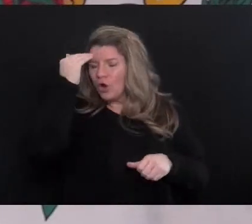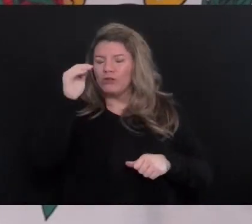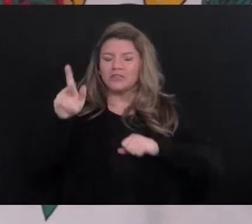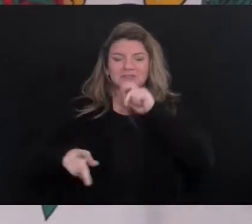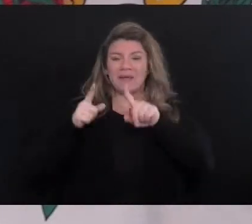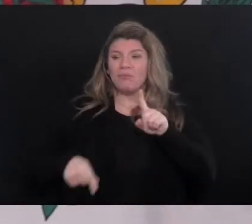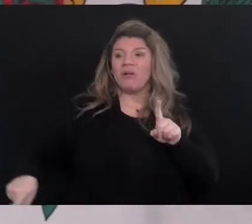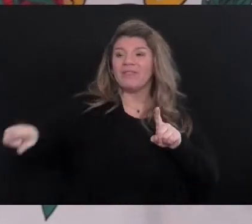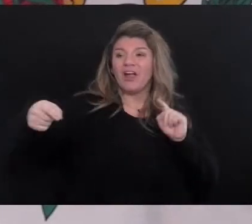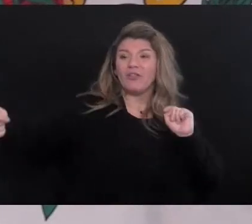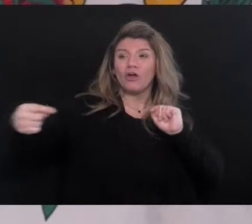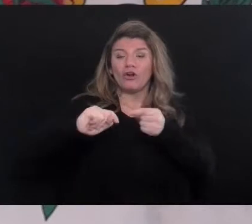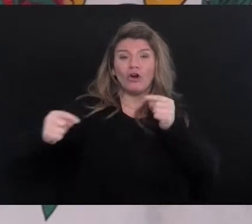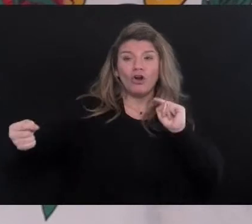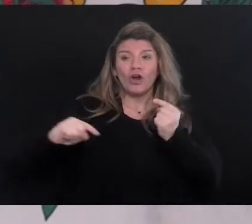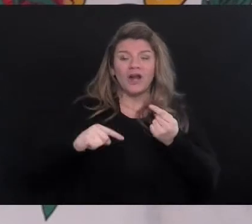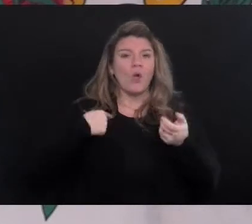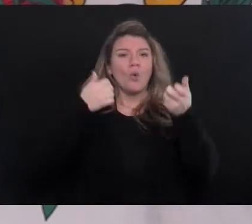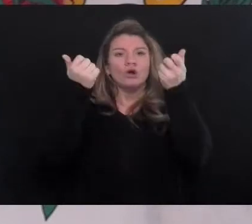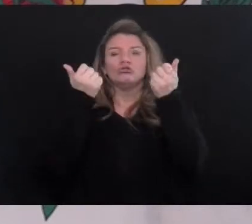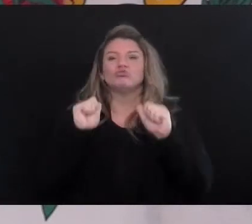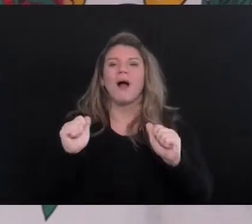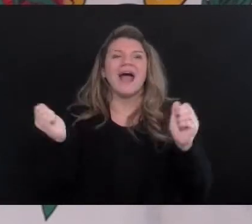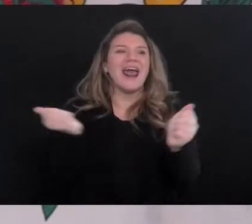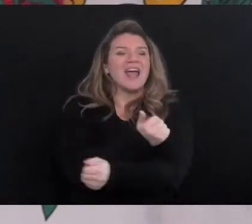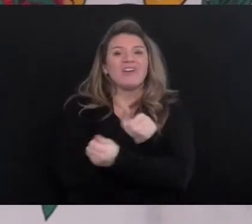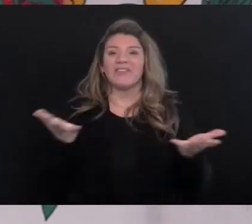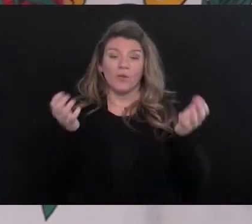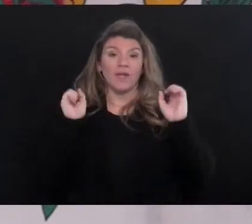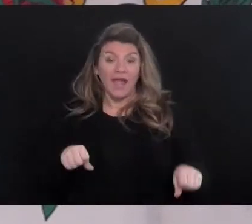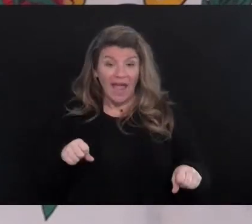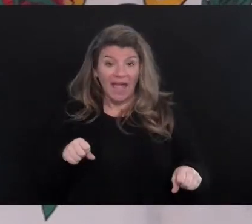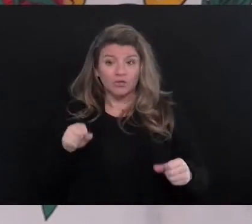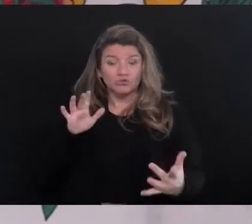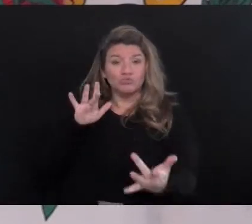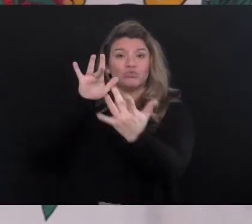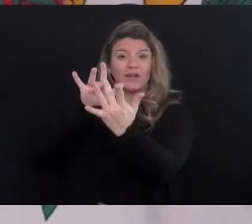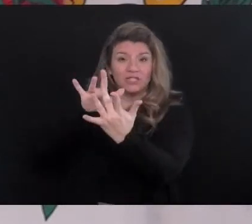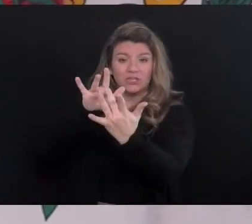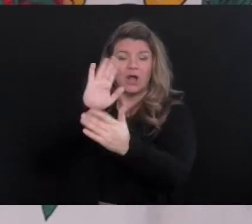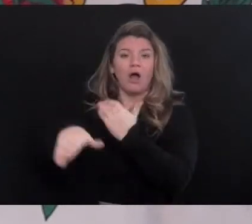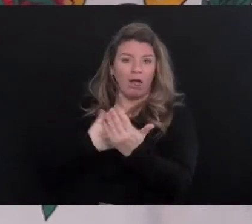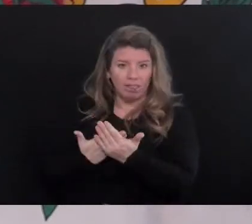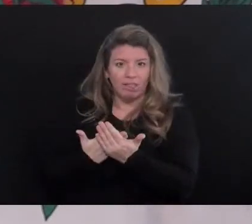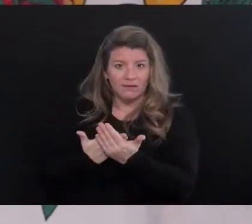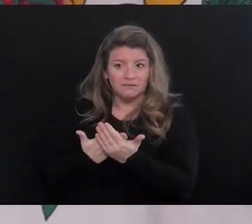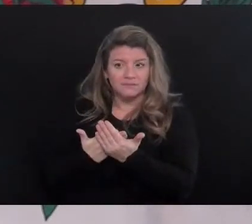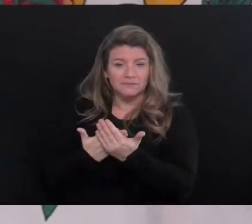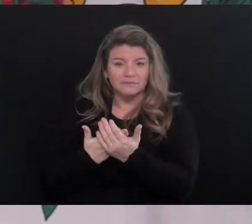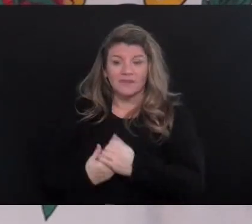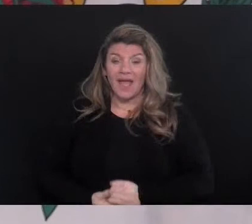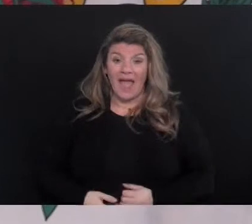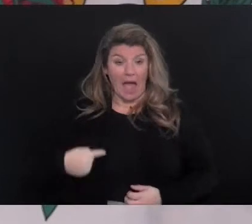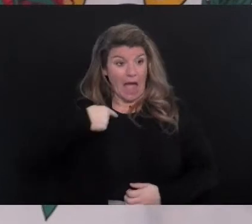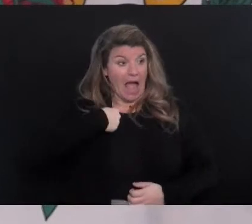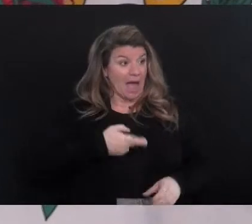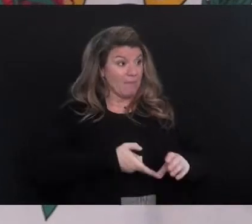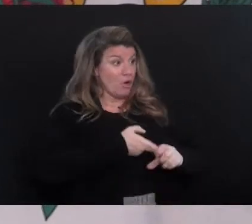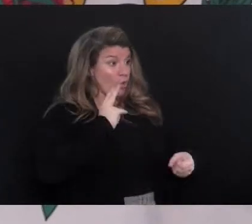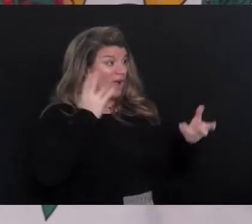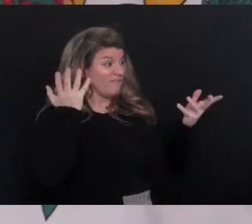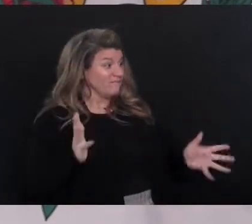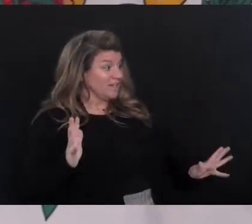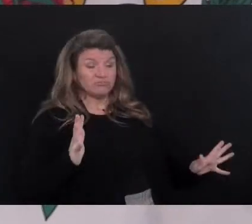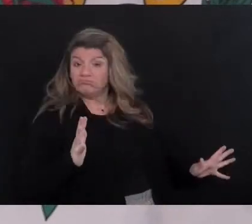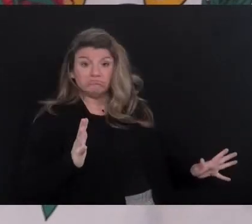really hurting, and we're after it. We're trying in every way we possibly can to reach all. And I'm not going to quit until we get